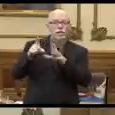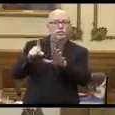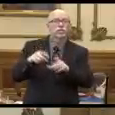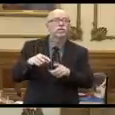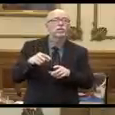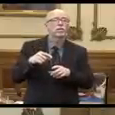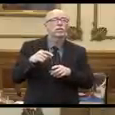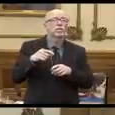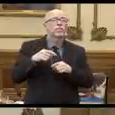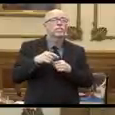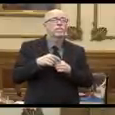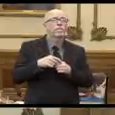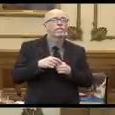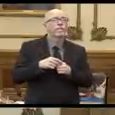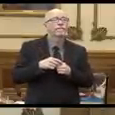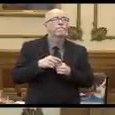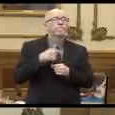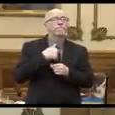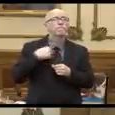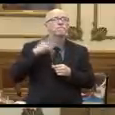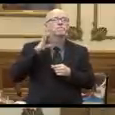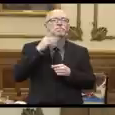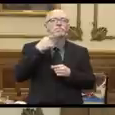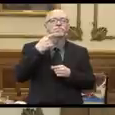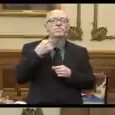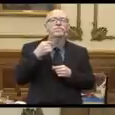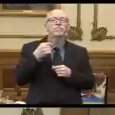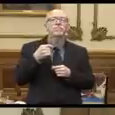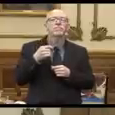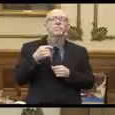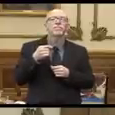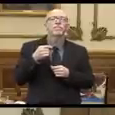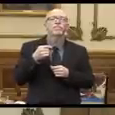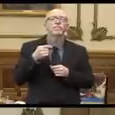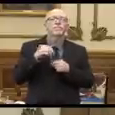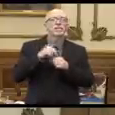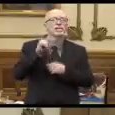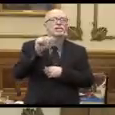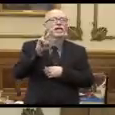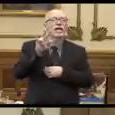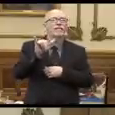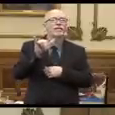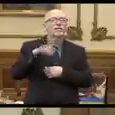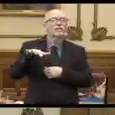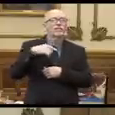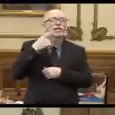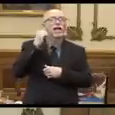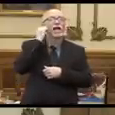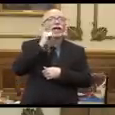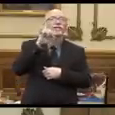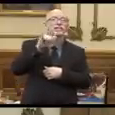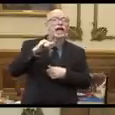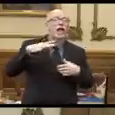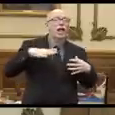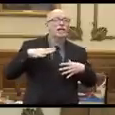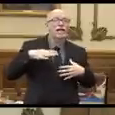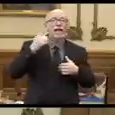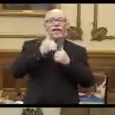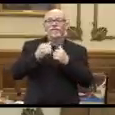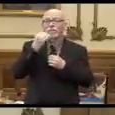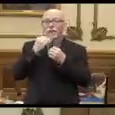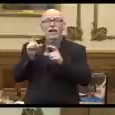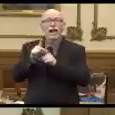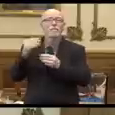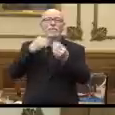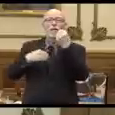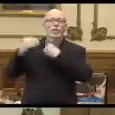Q&A portion, we used to say in the Navy that every day was a holiday, every meal was a banquet, and that was